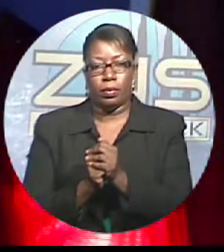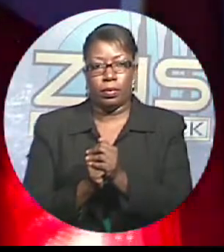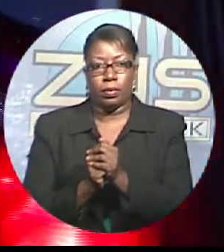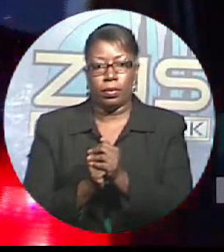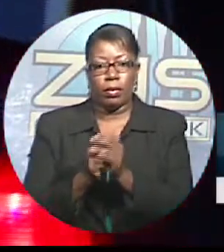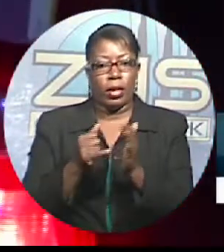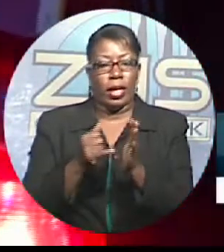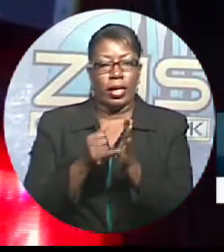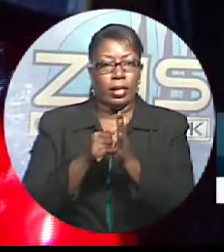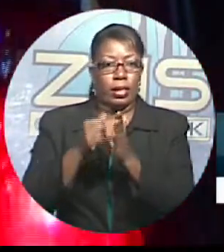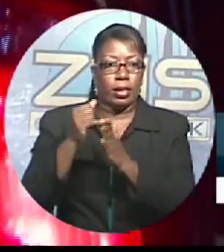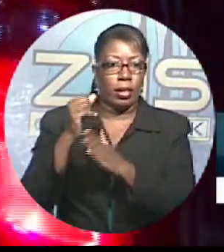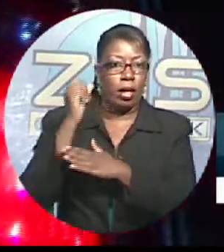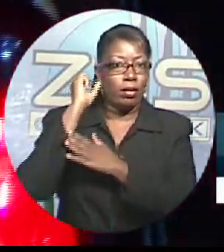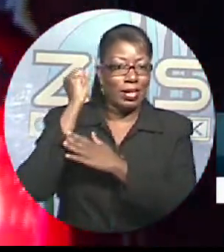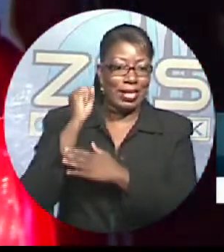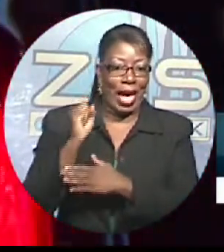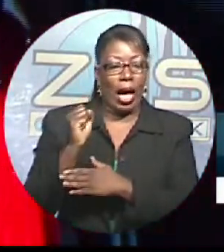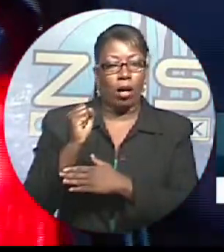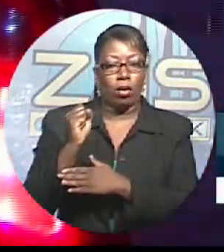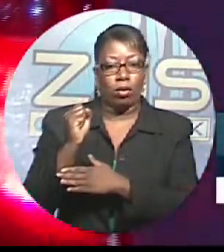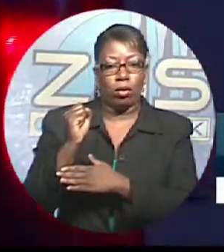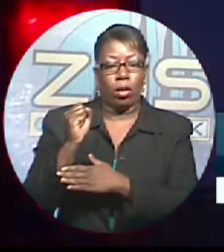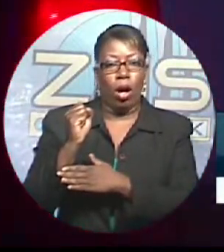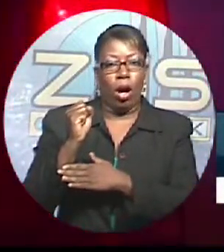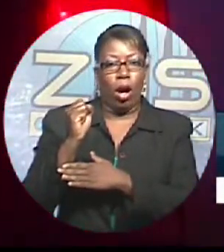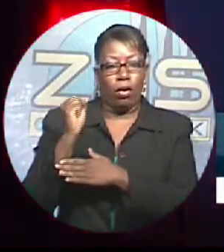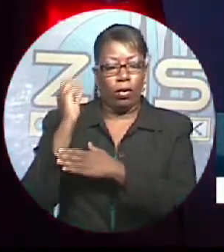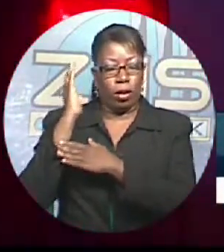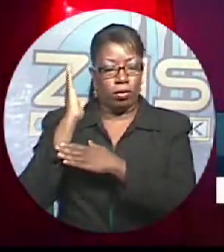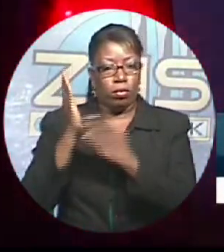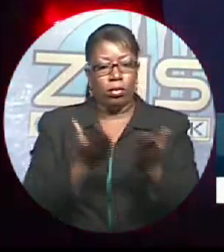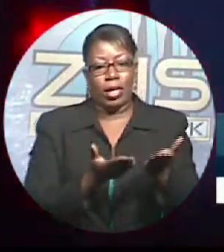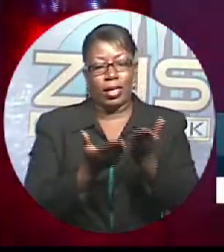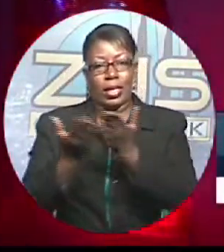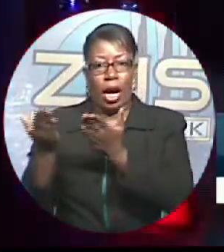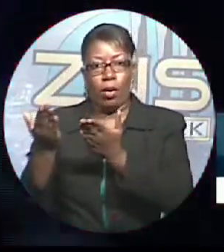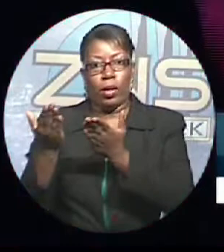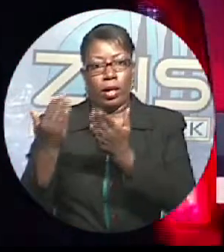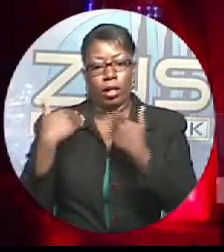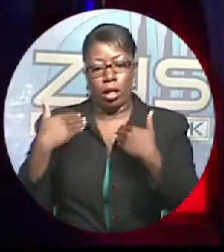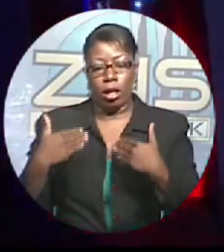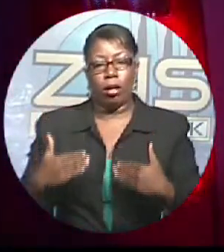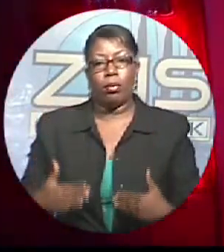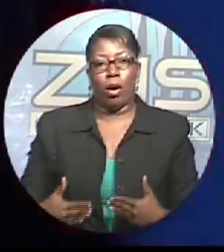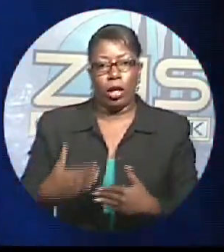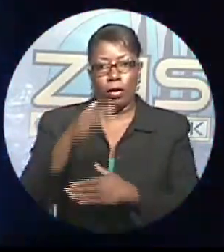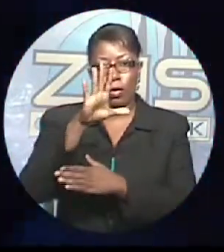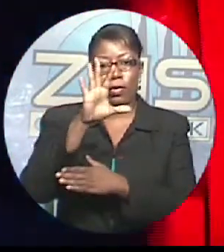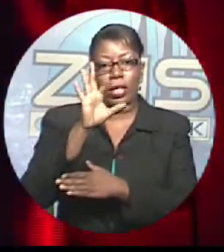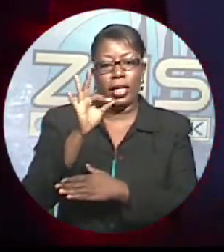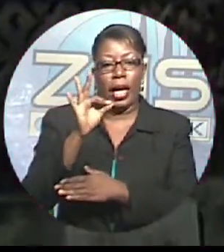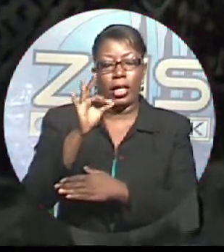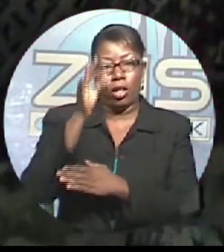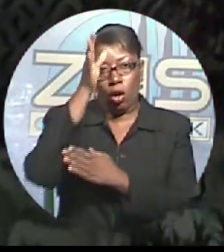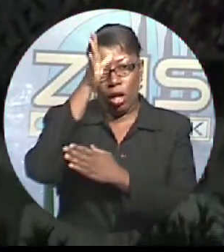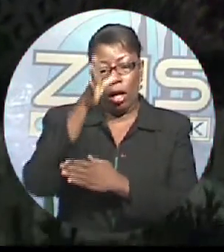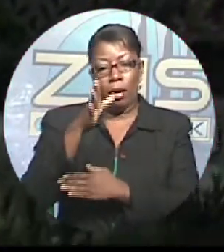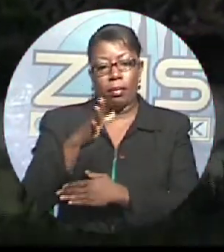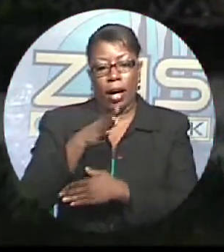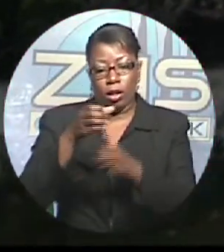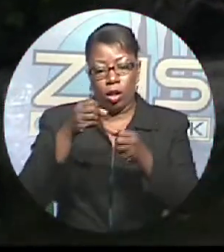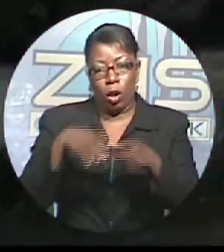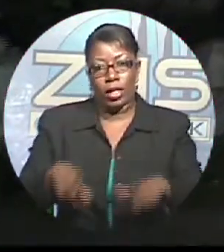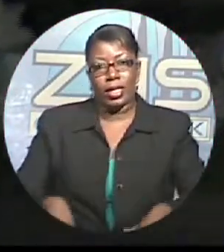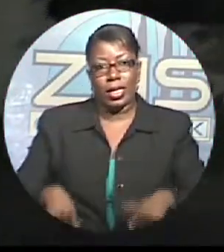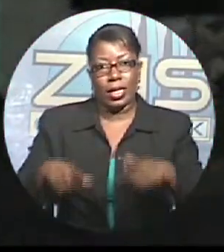It's the clashing sound of a gurney being loaded into a mortician's van, carrying the remains of a 59-year-old man who lost his life as flames